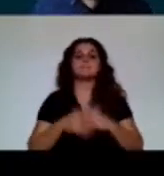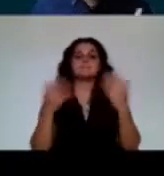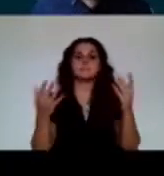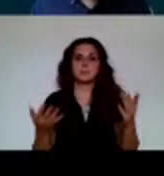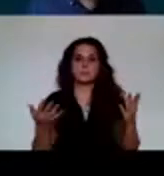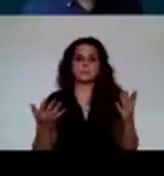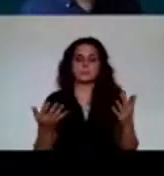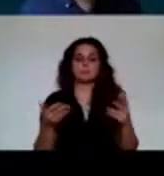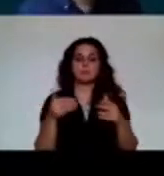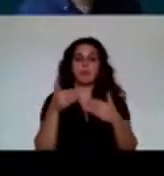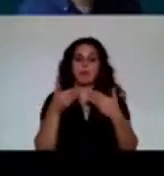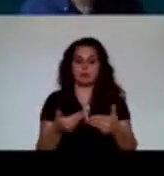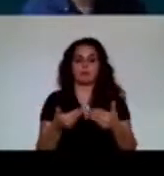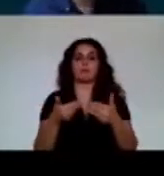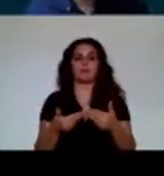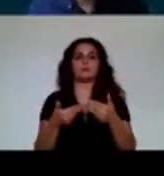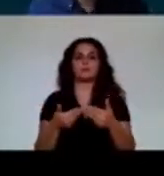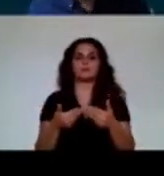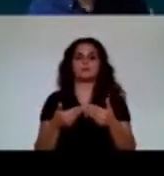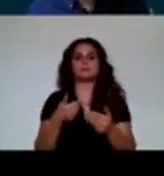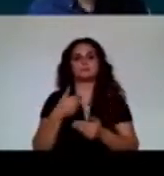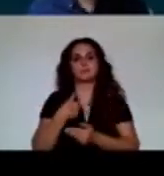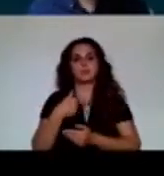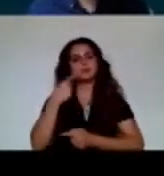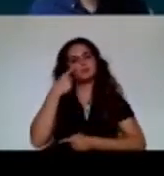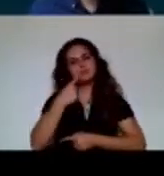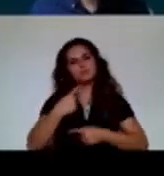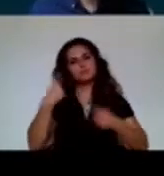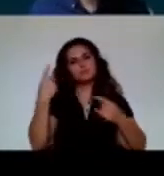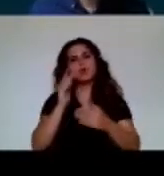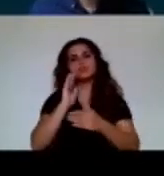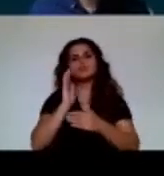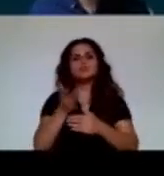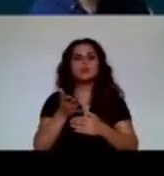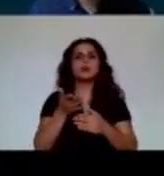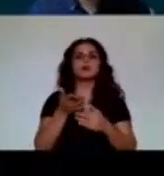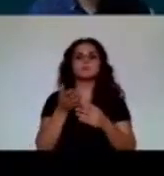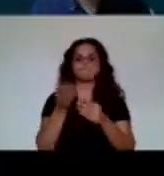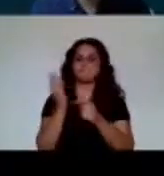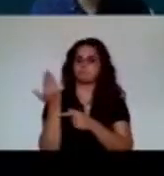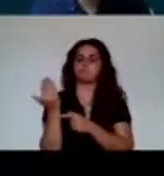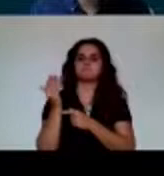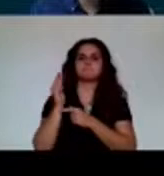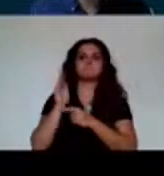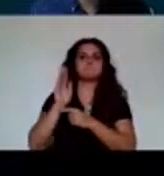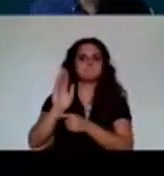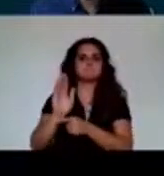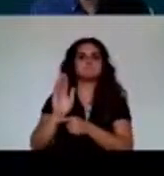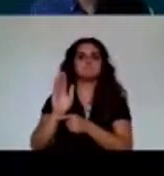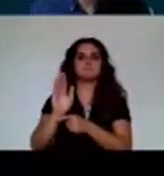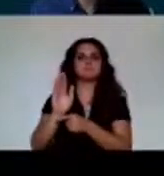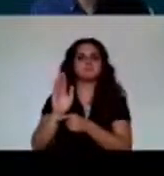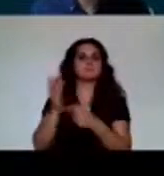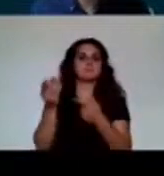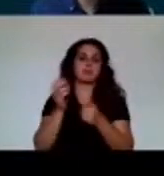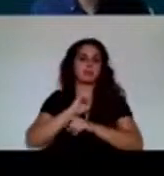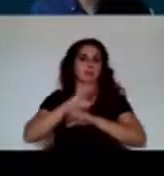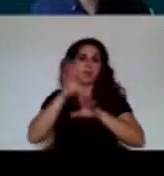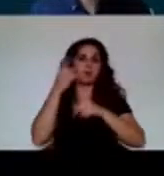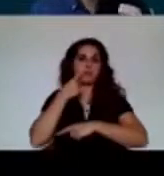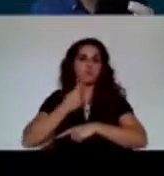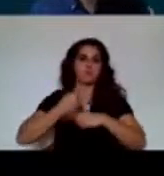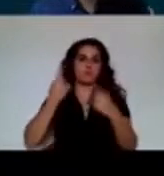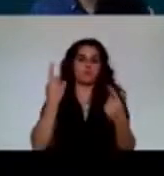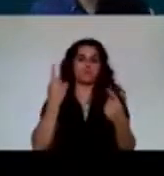So now that I've shown you one example that clearly shows